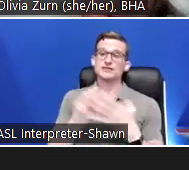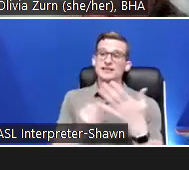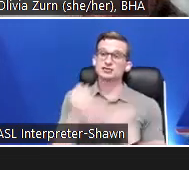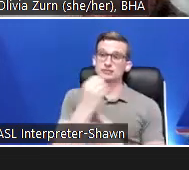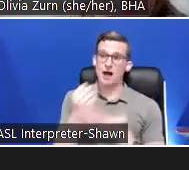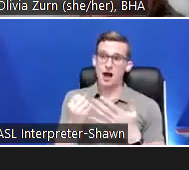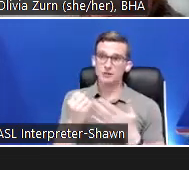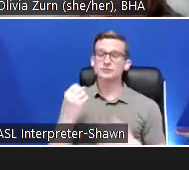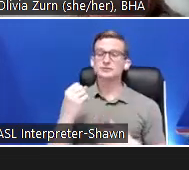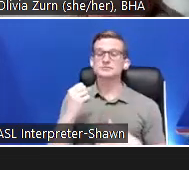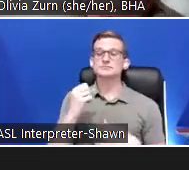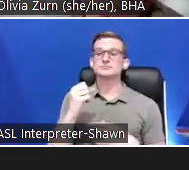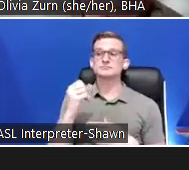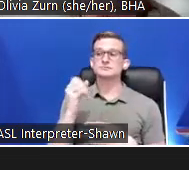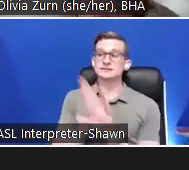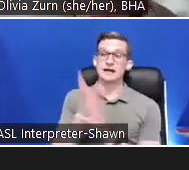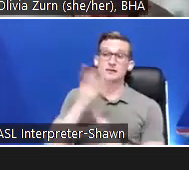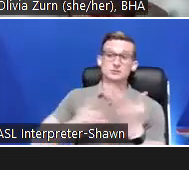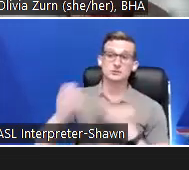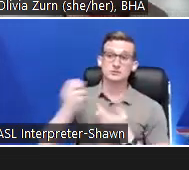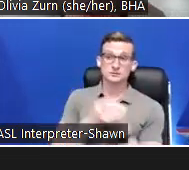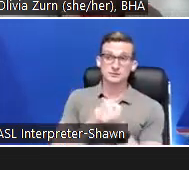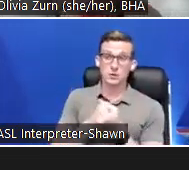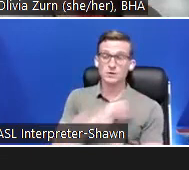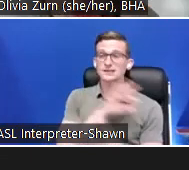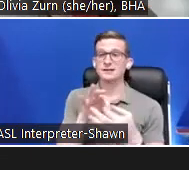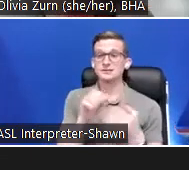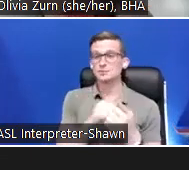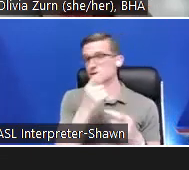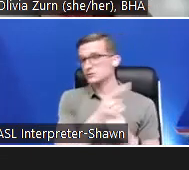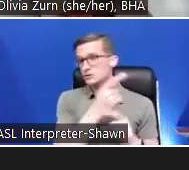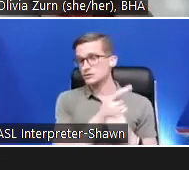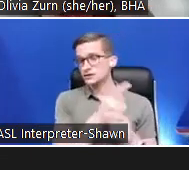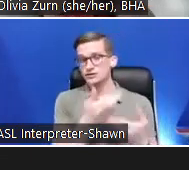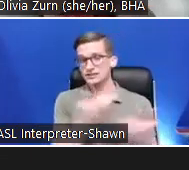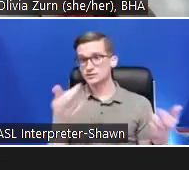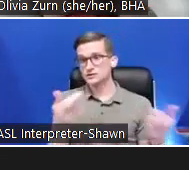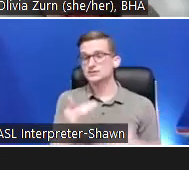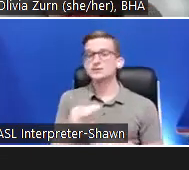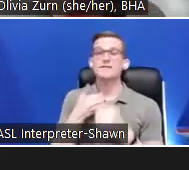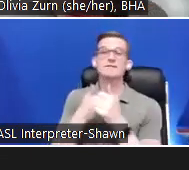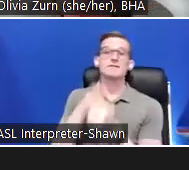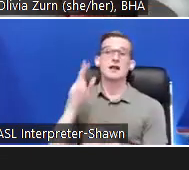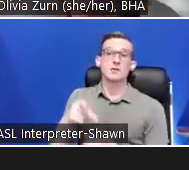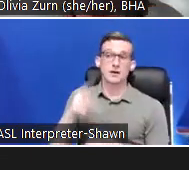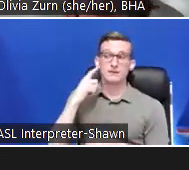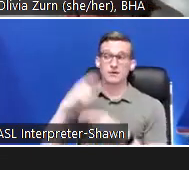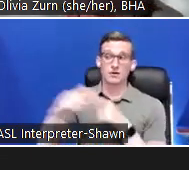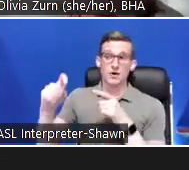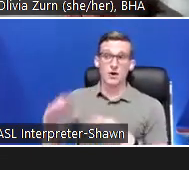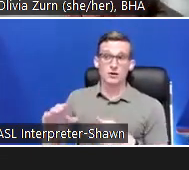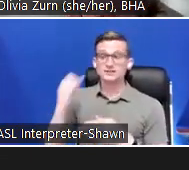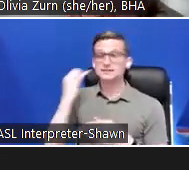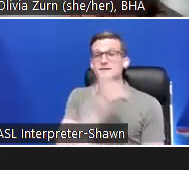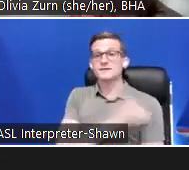support, connection to appropriate resources, follow-up capability to callers as clinically appropriate, and access